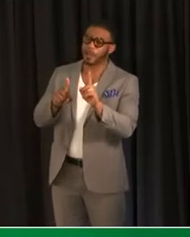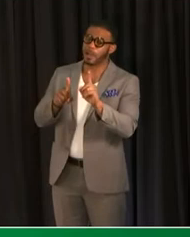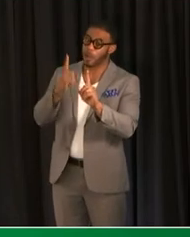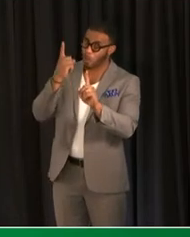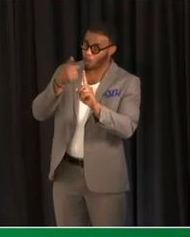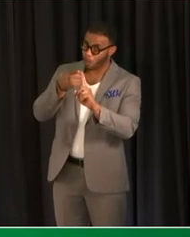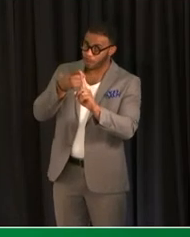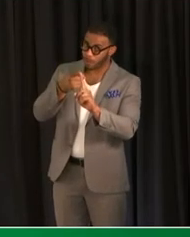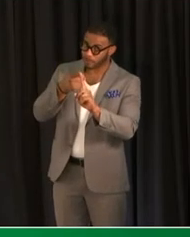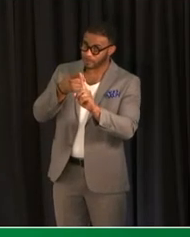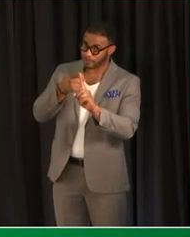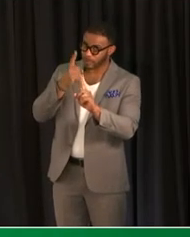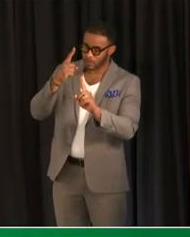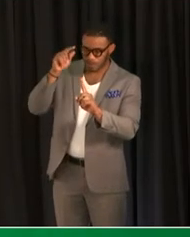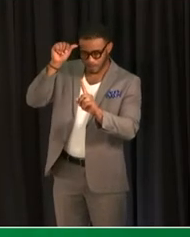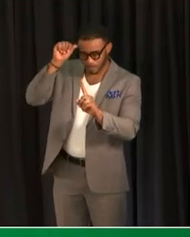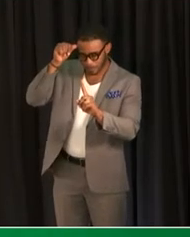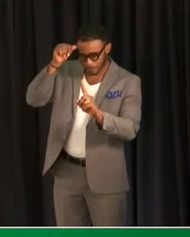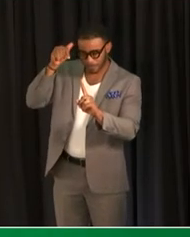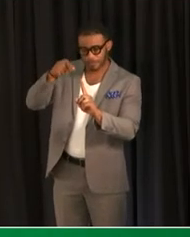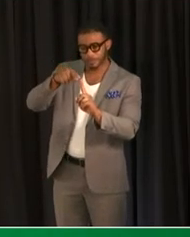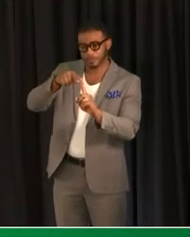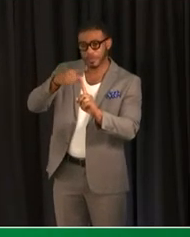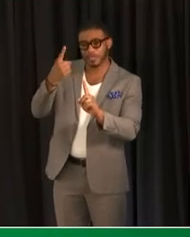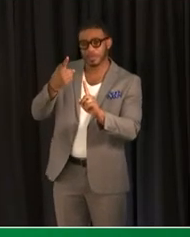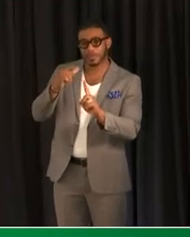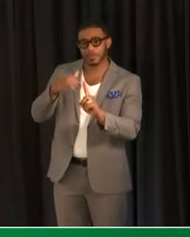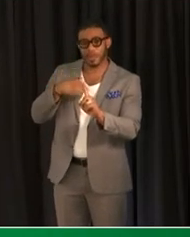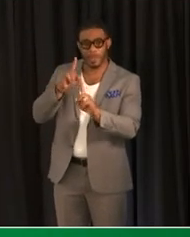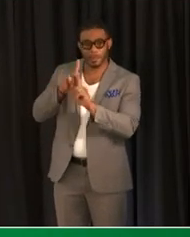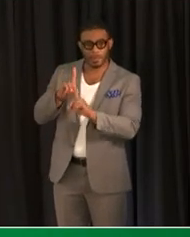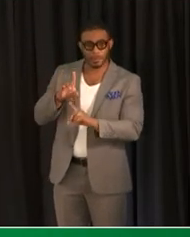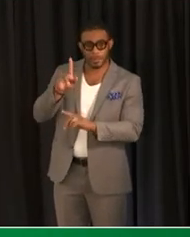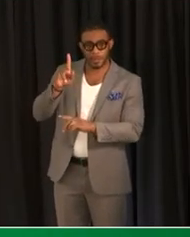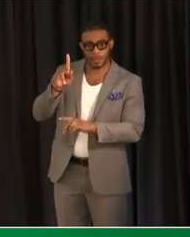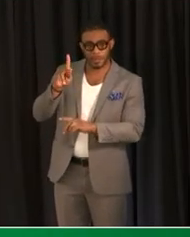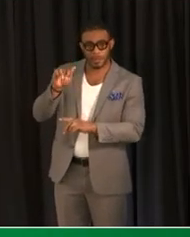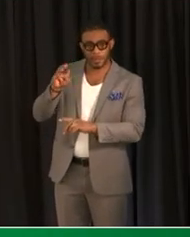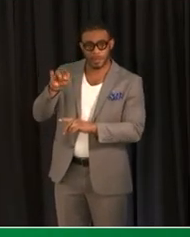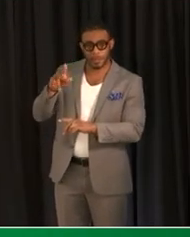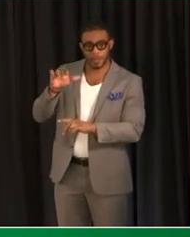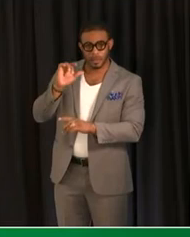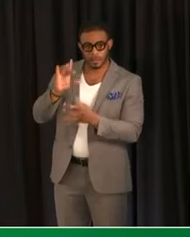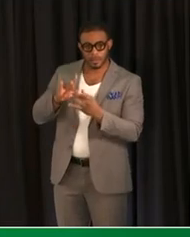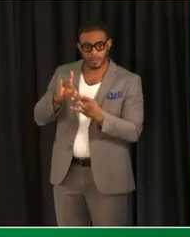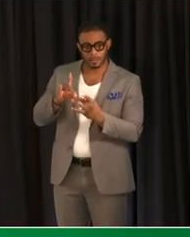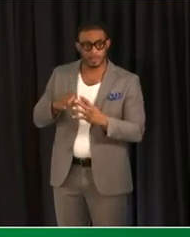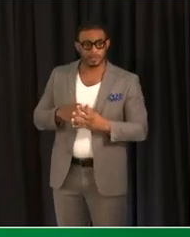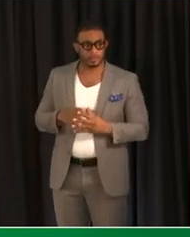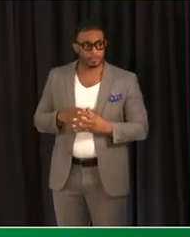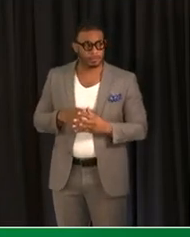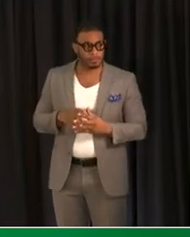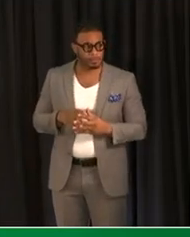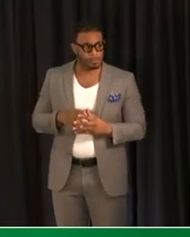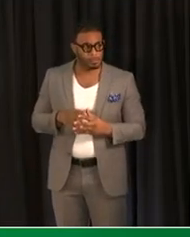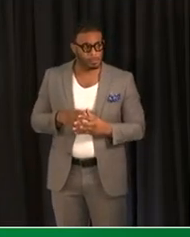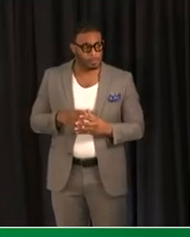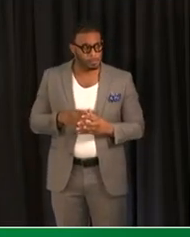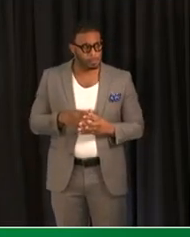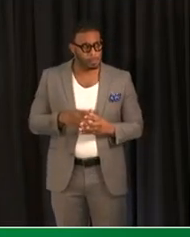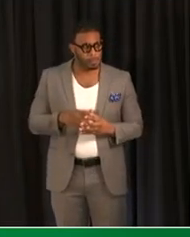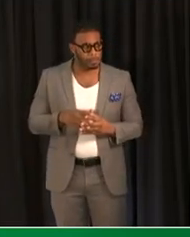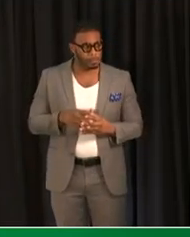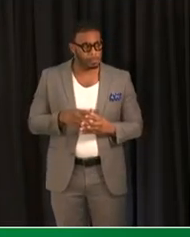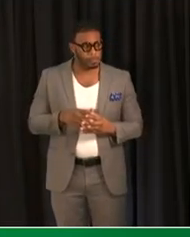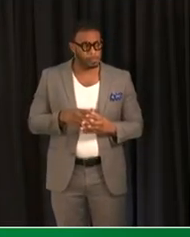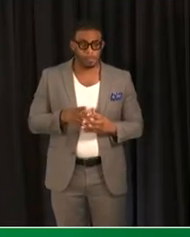but one that has always stuck with me is something my mentor from college used to say, is